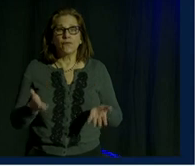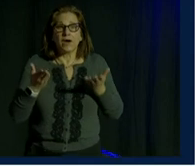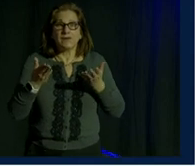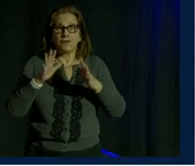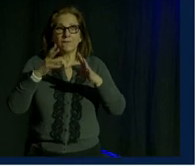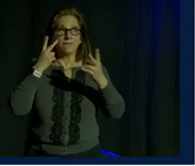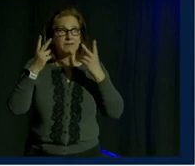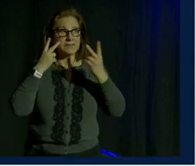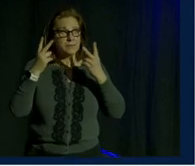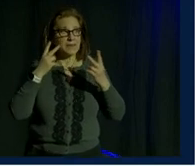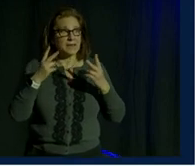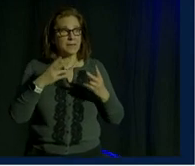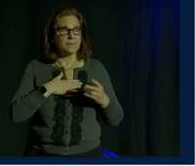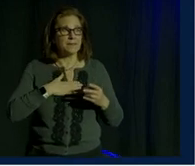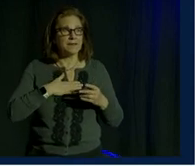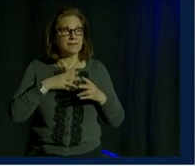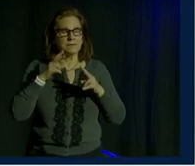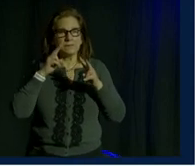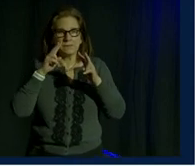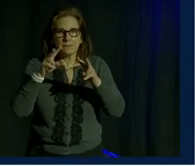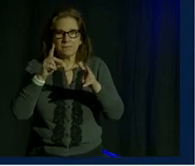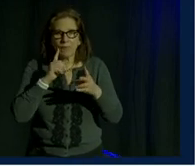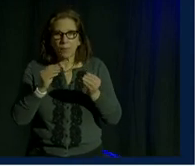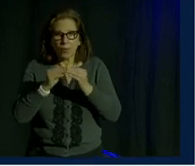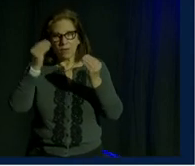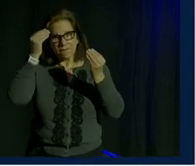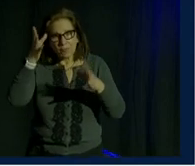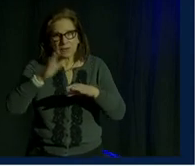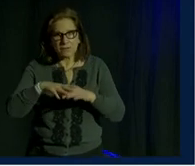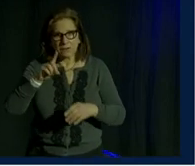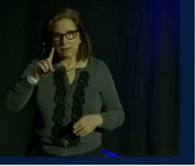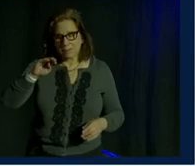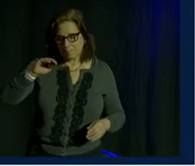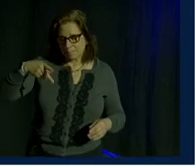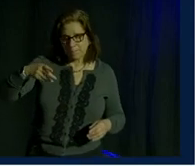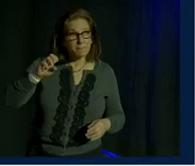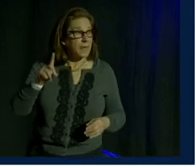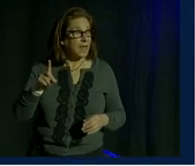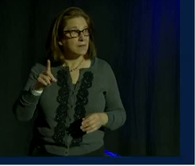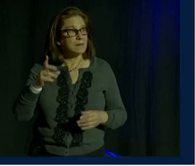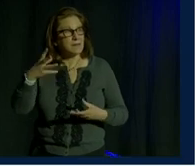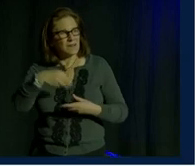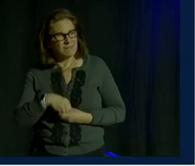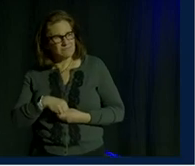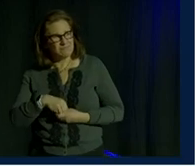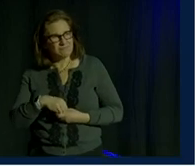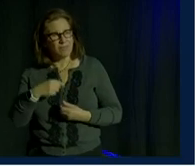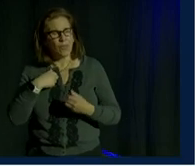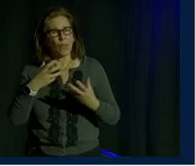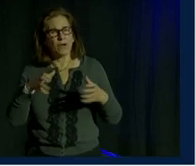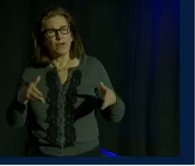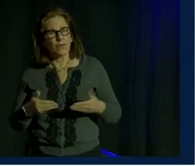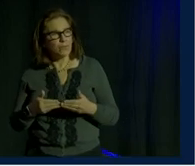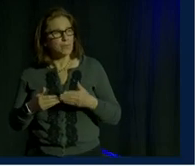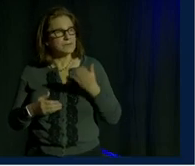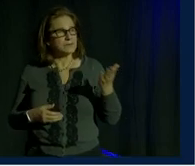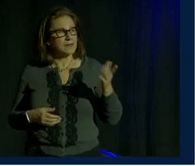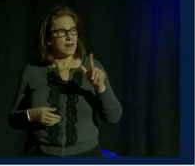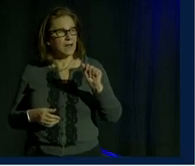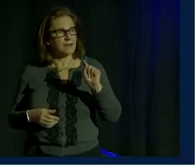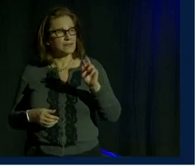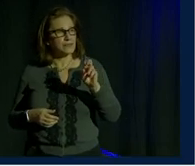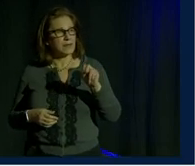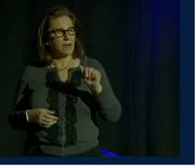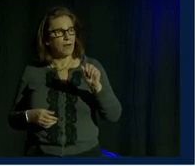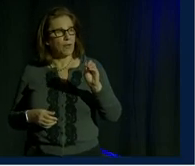please look out for more information on DemPed's social media platforms. And now I would like to introduce Latrina Owens, the Executive Director